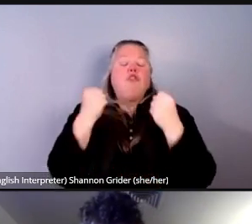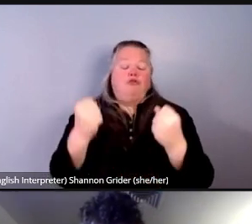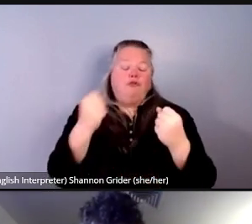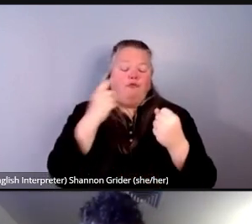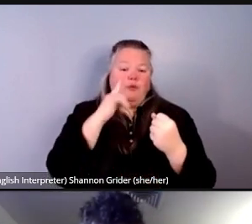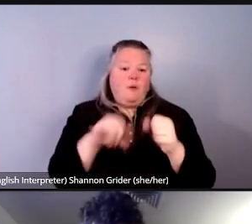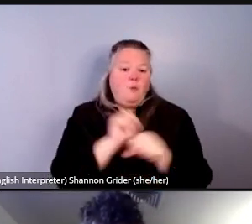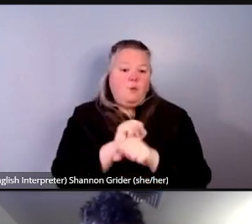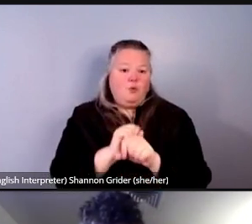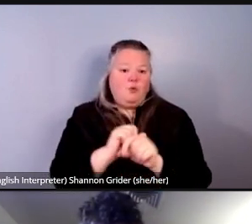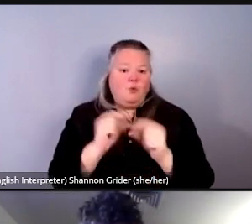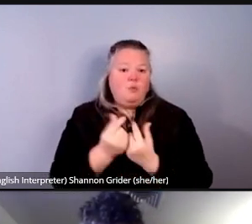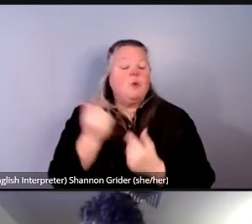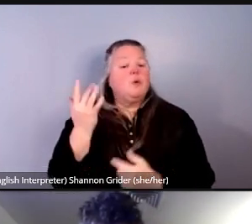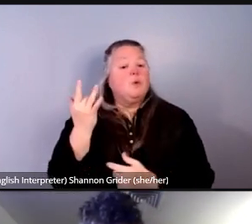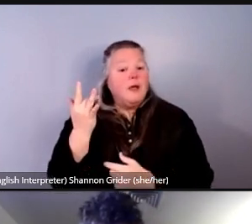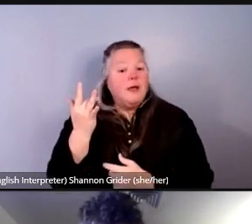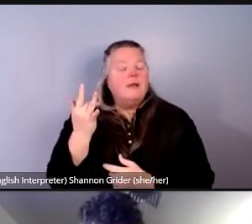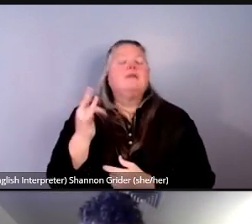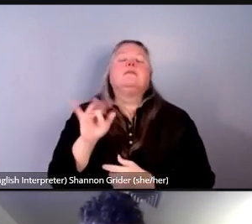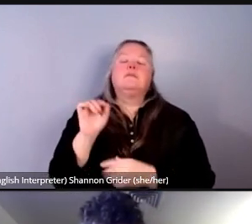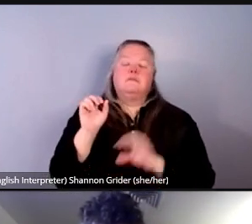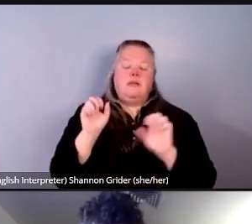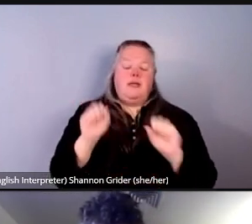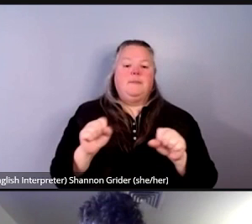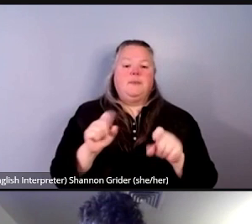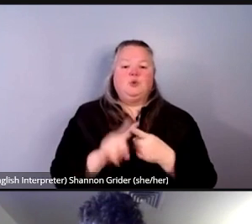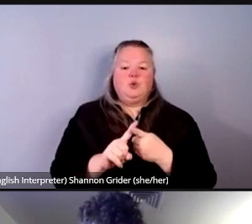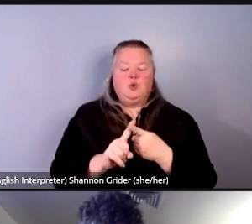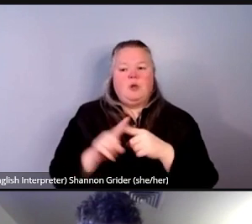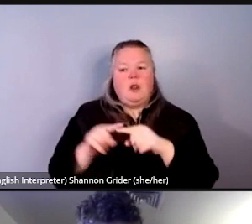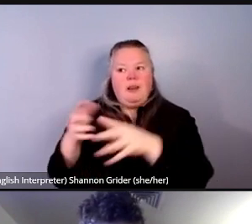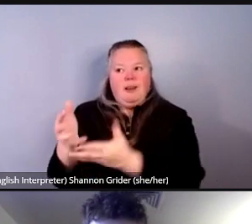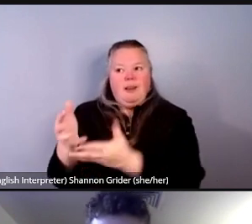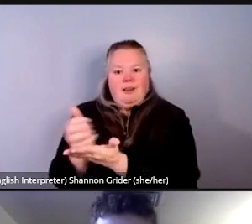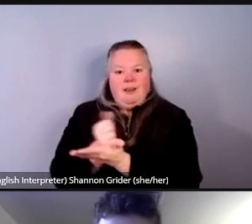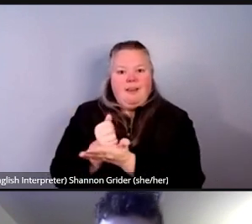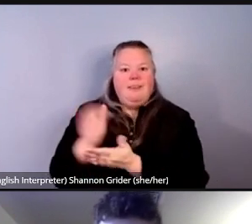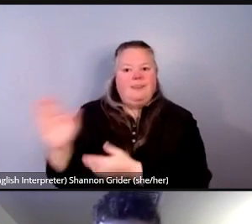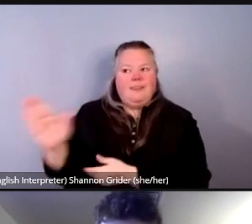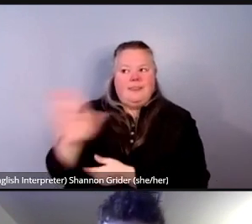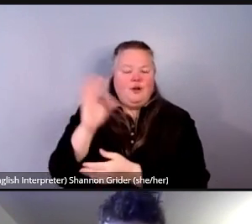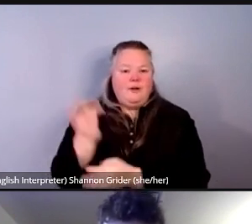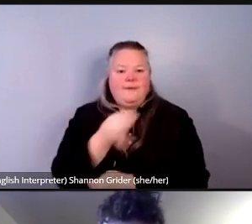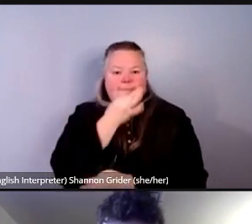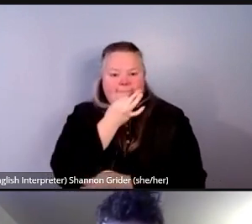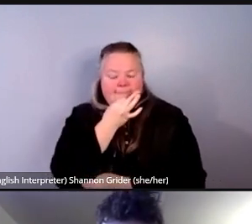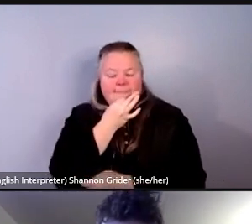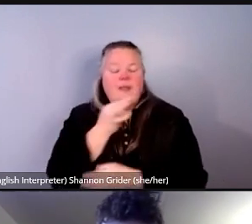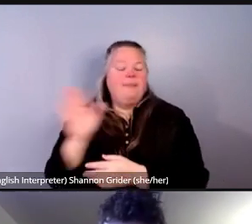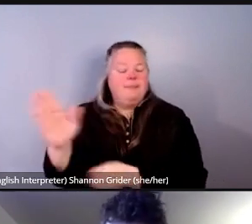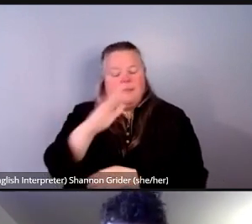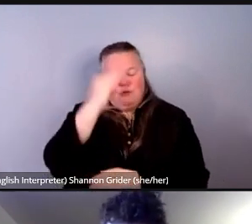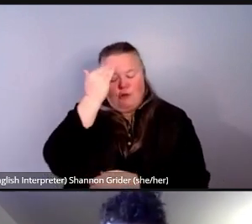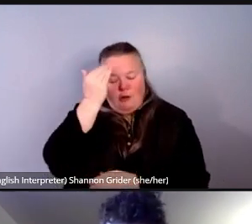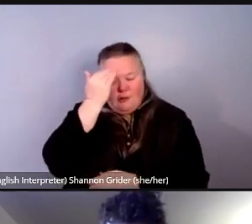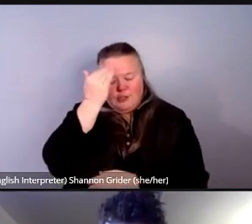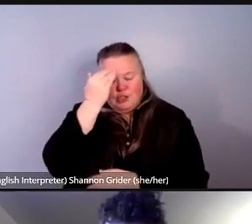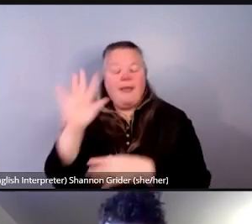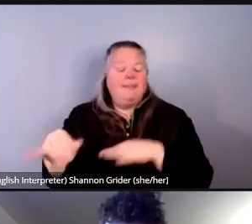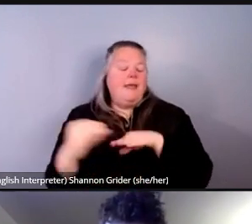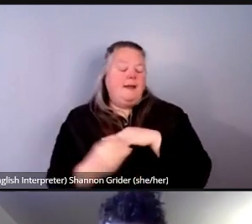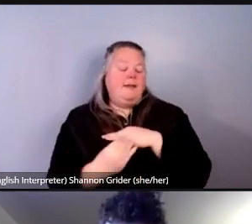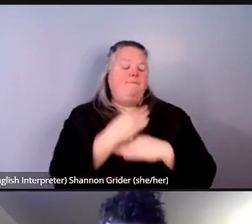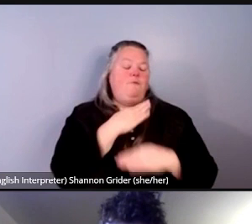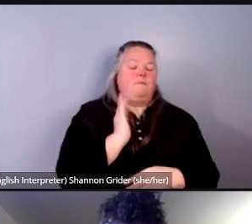group because we were able to glean the expertise that those policy advisors brought to the table and have that inform